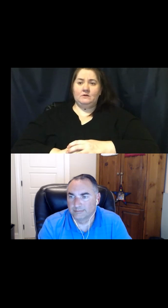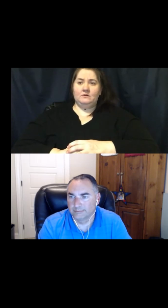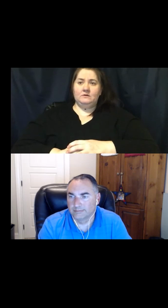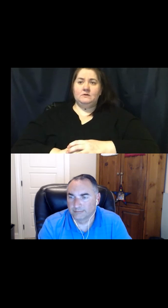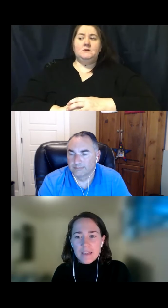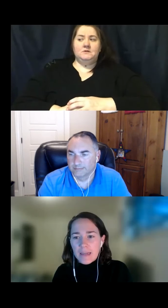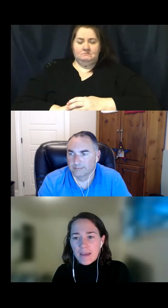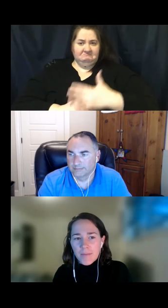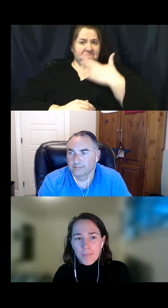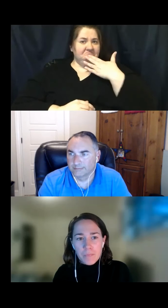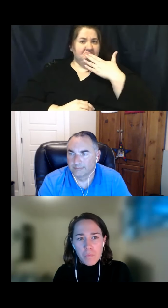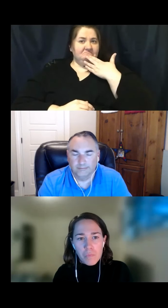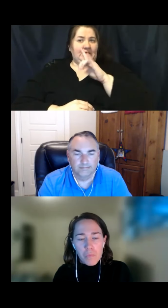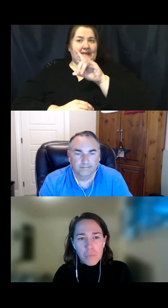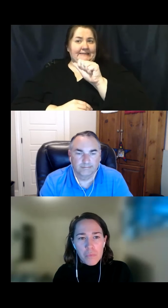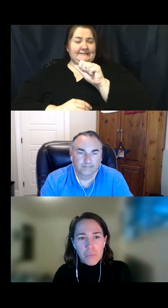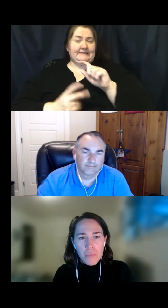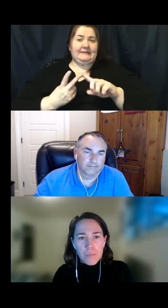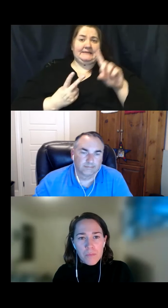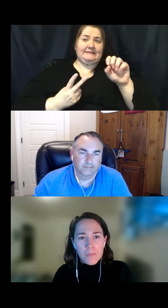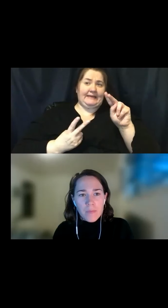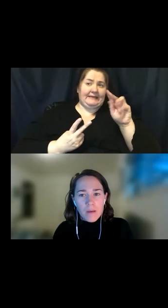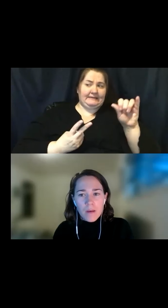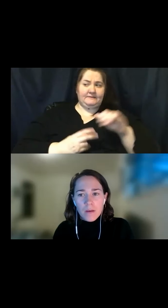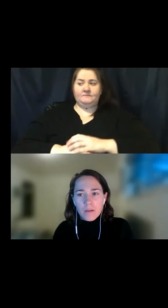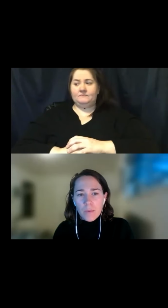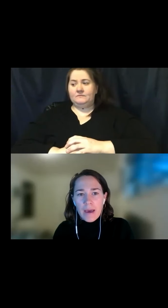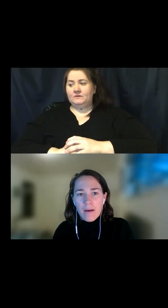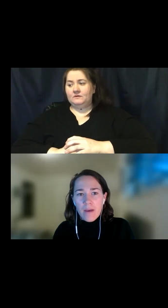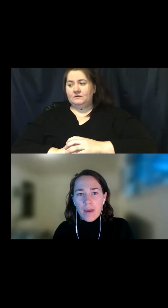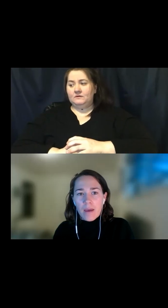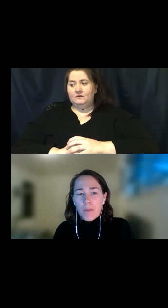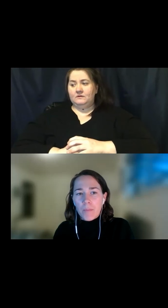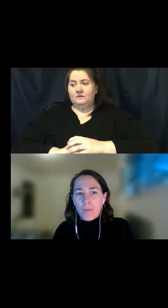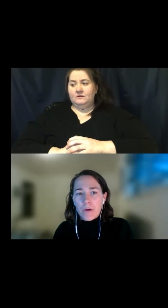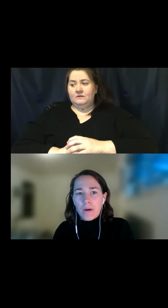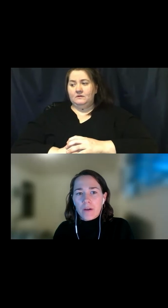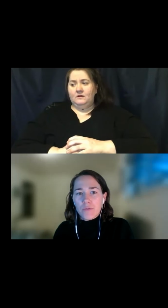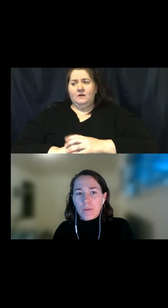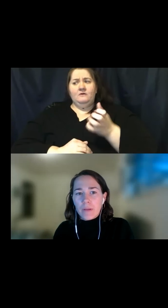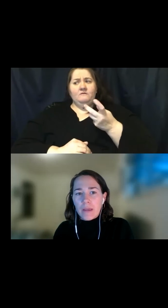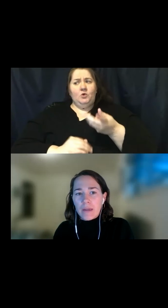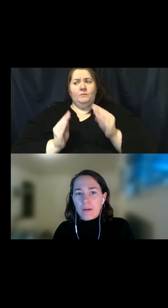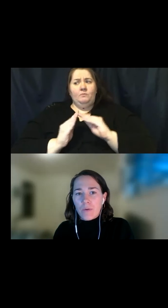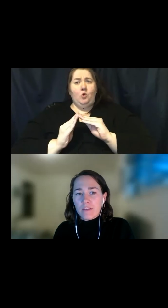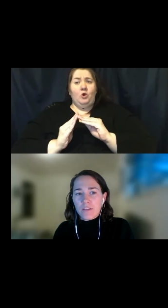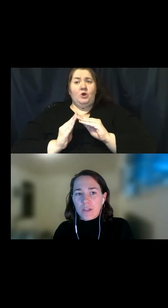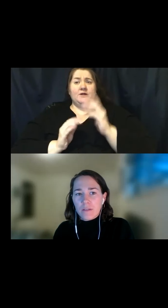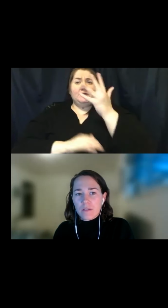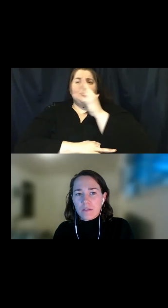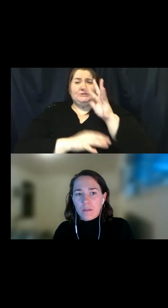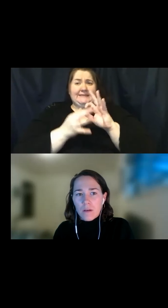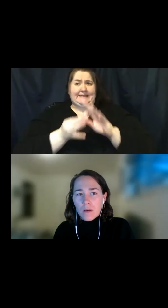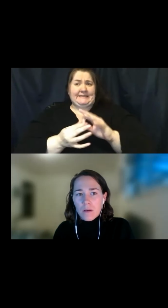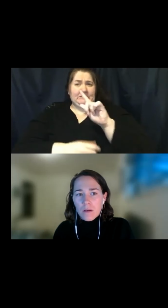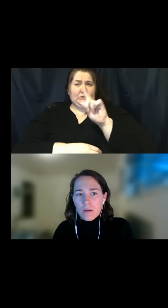Thank you, Lisa and Danny. Mm-hmm. Mm-hmm. We have a couple more tree-related